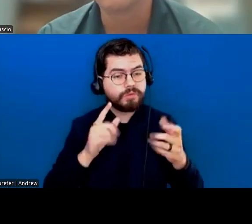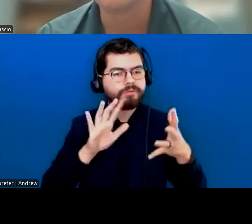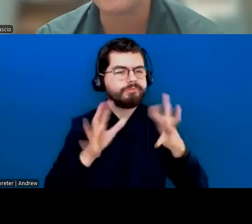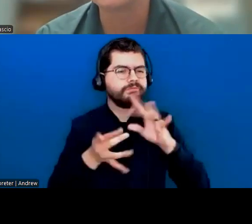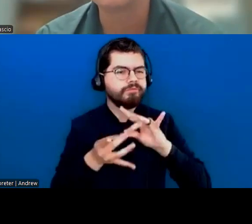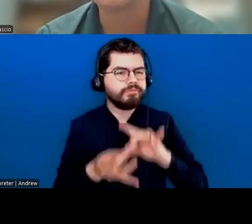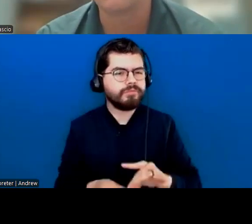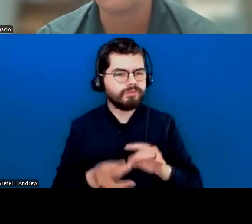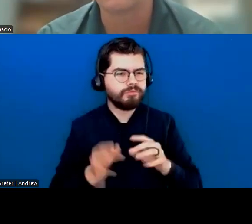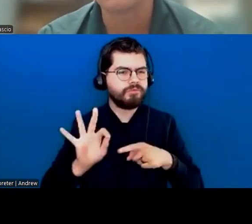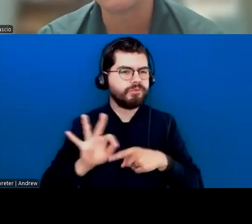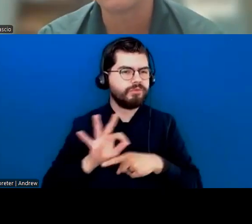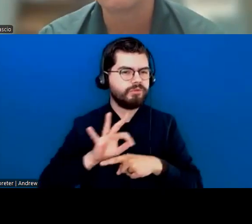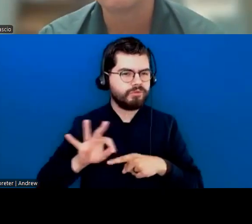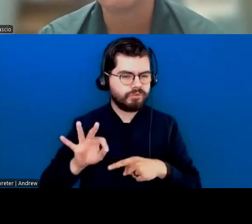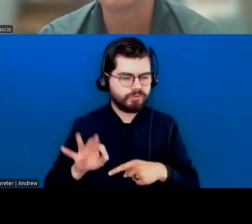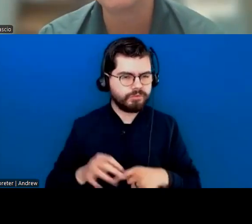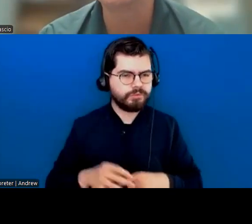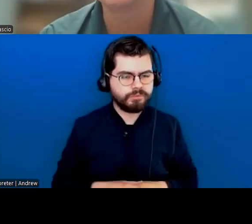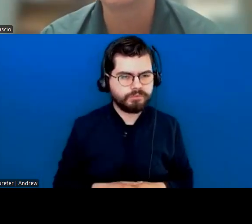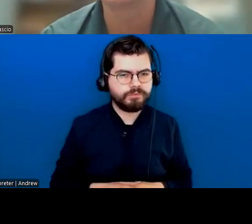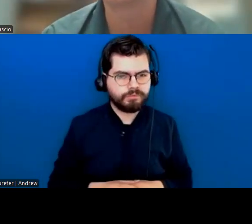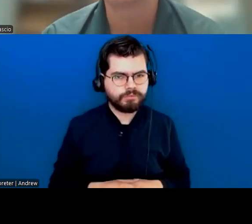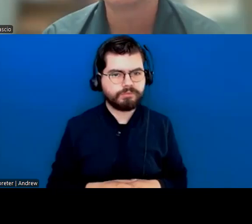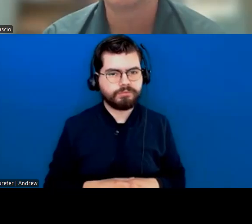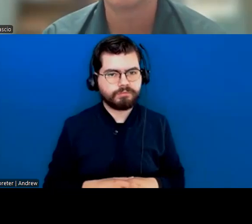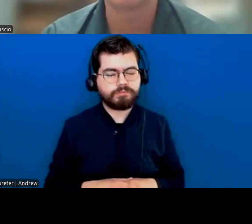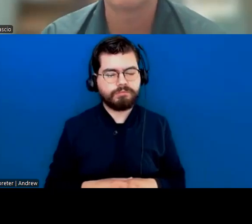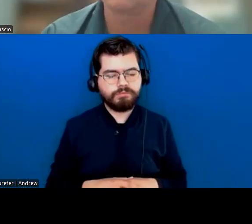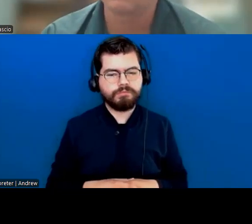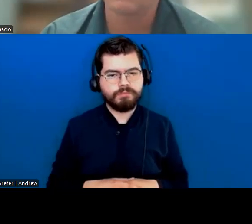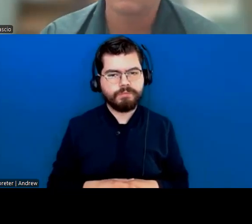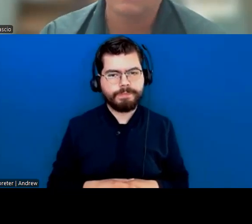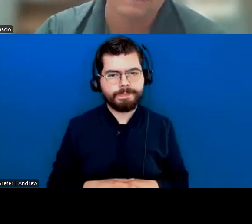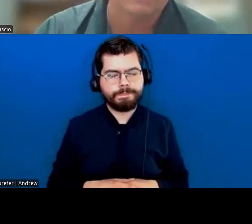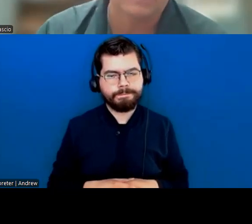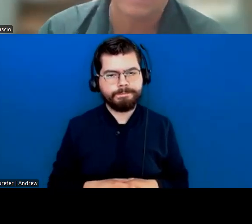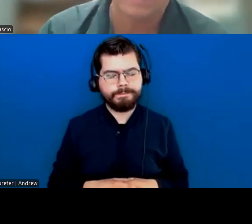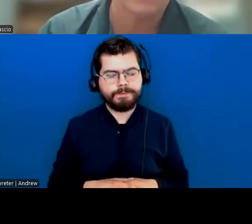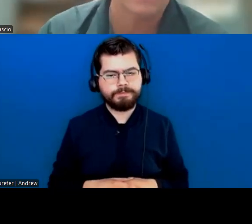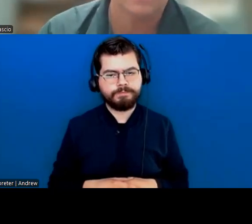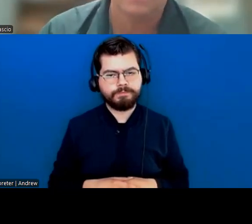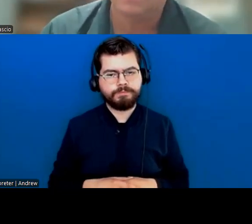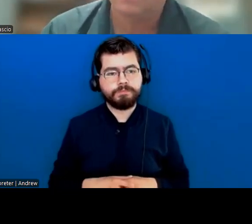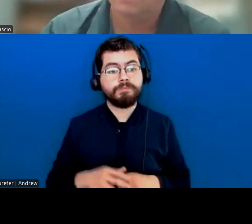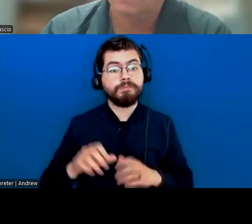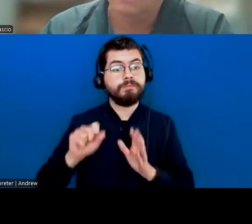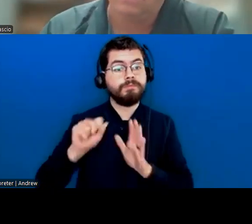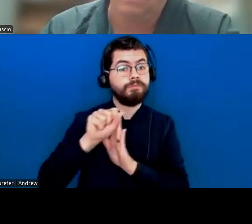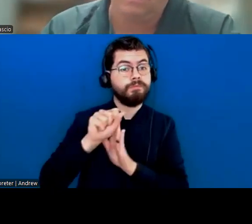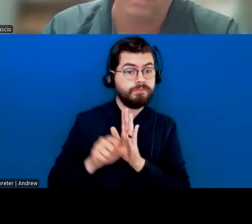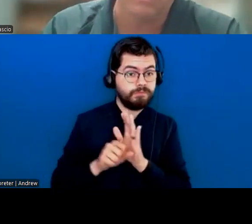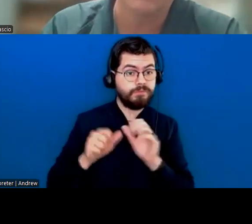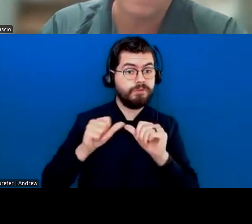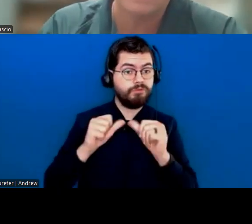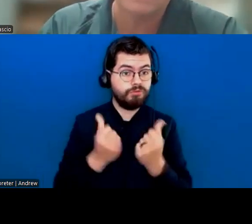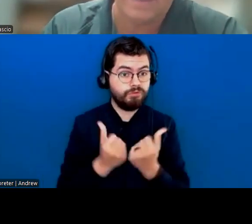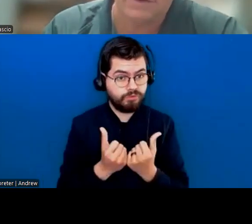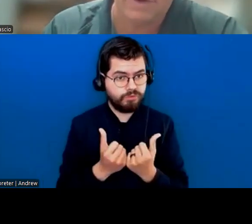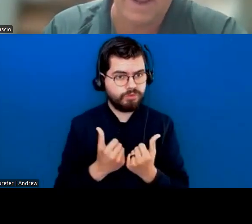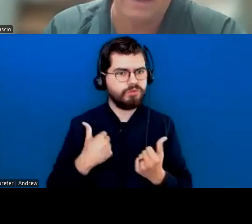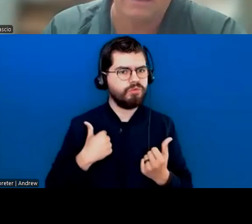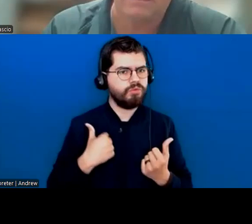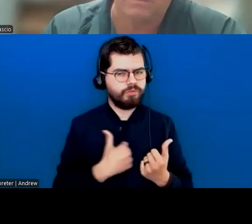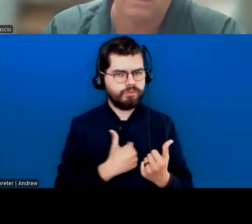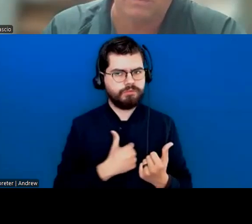Because we're managing for species, we're as a state agency, we're almost